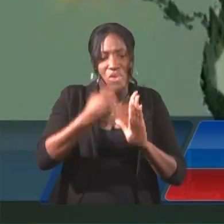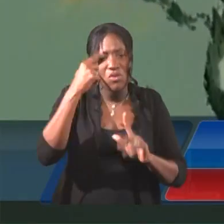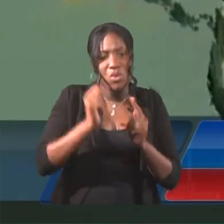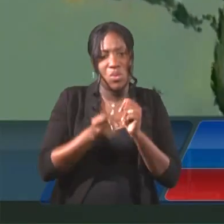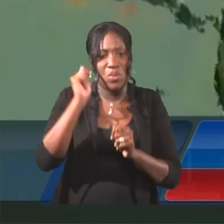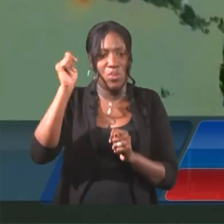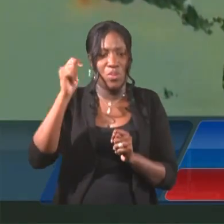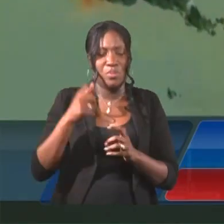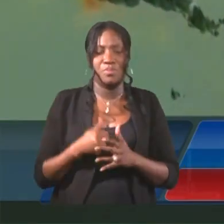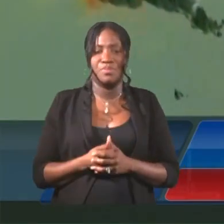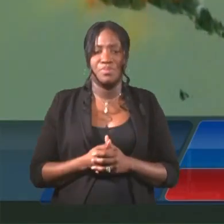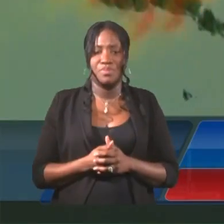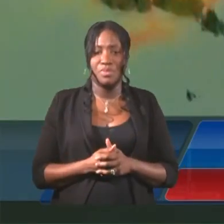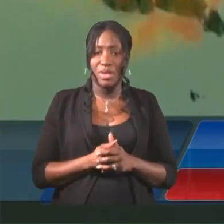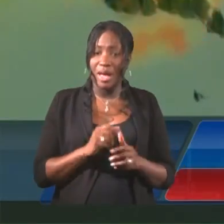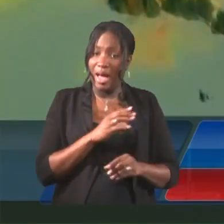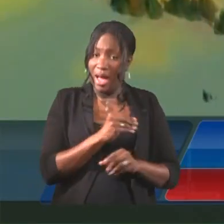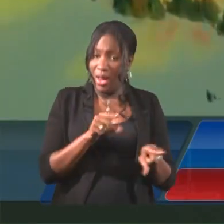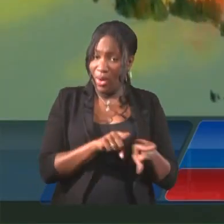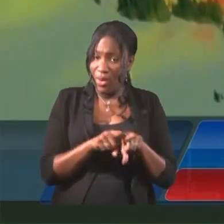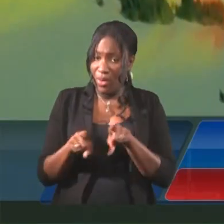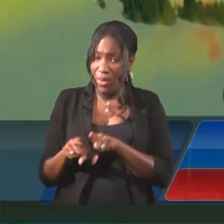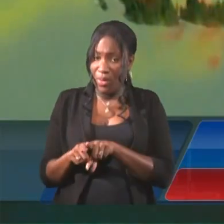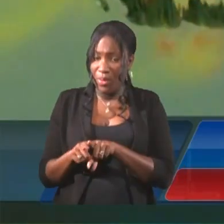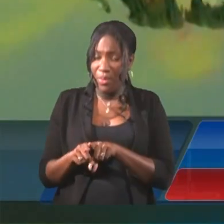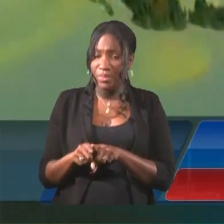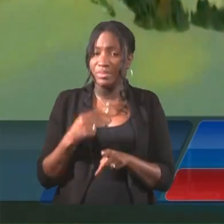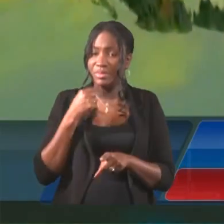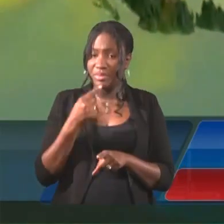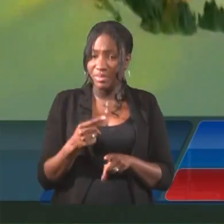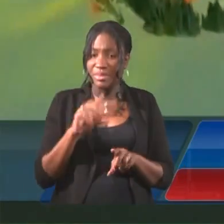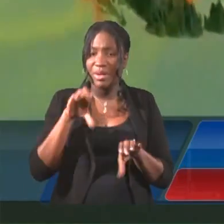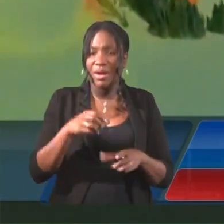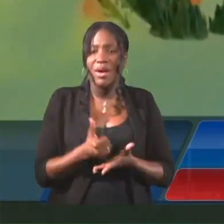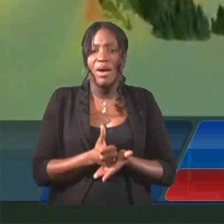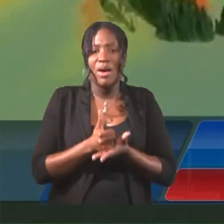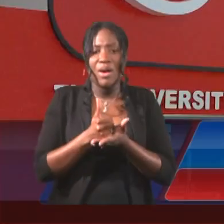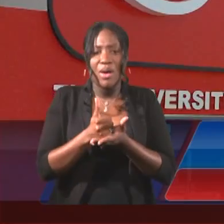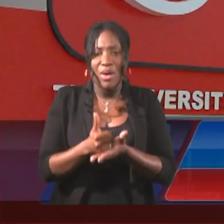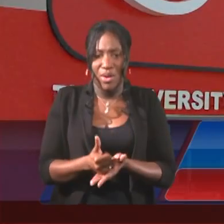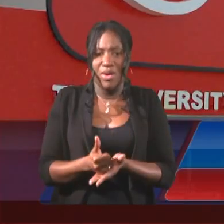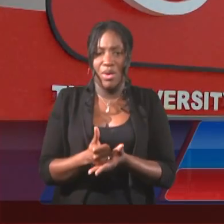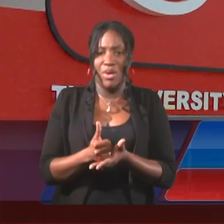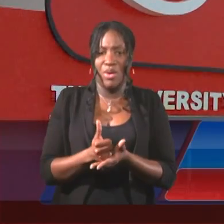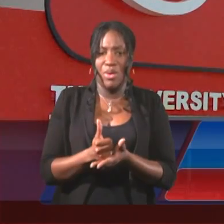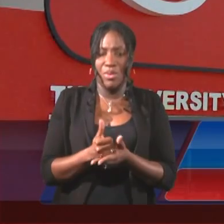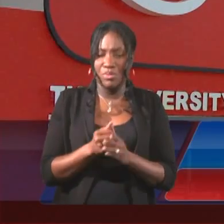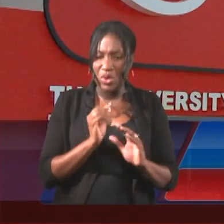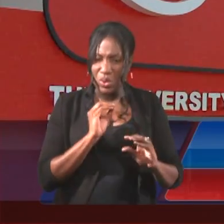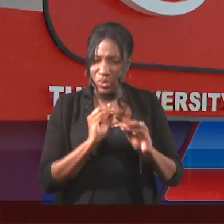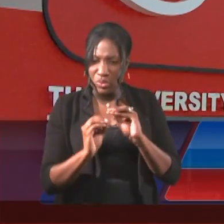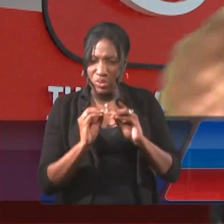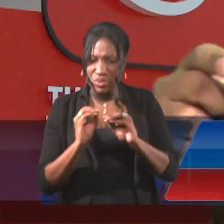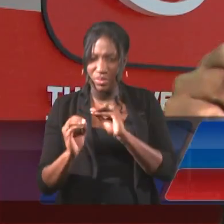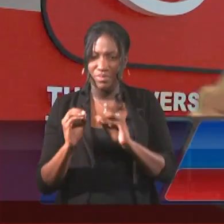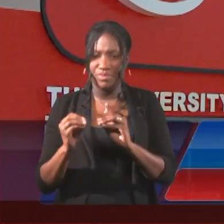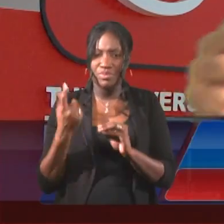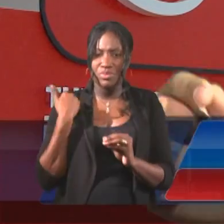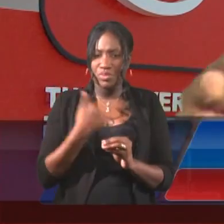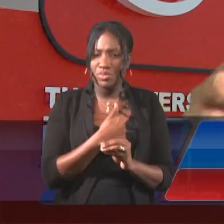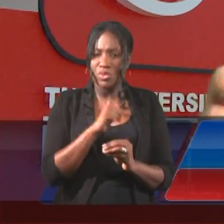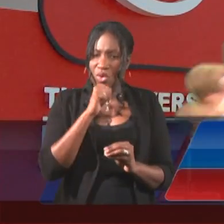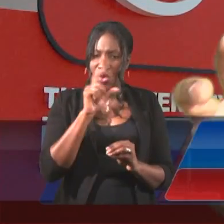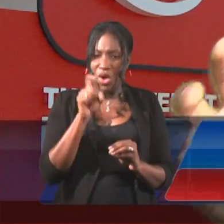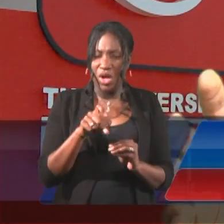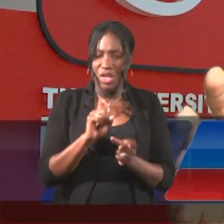And speaking specifically to CCS, provide a bridge to the gap that is happening, whereby we don't have to transition